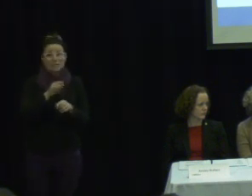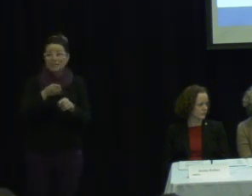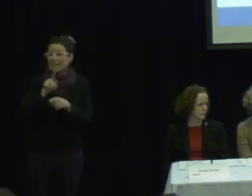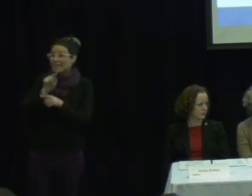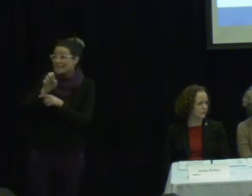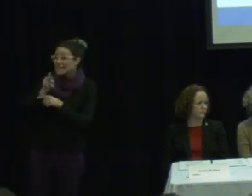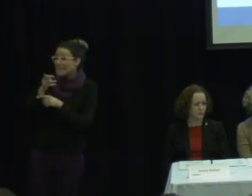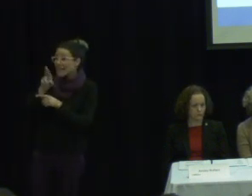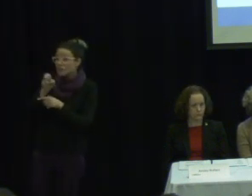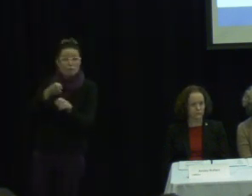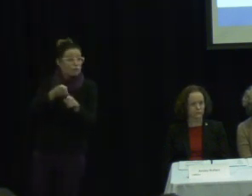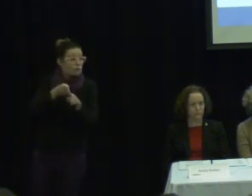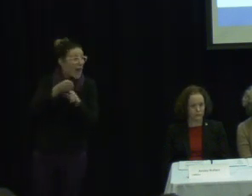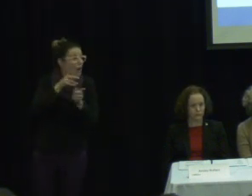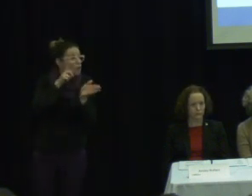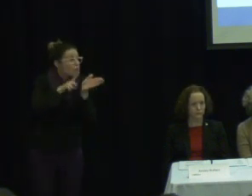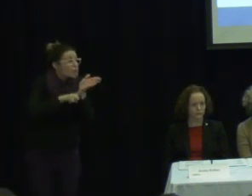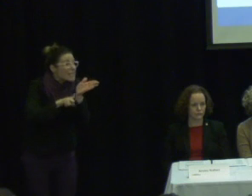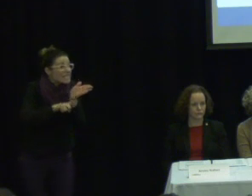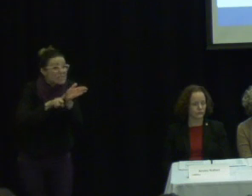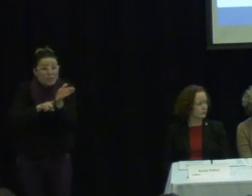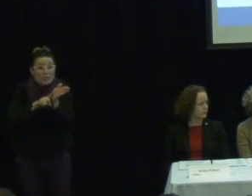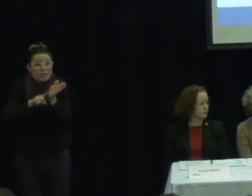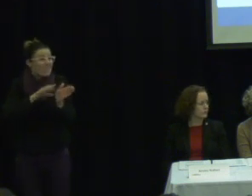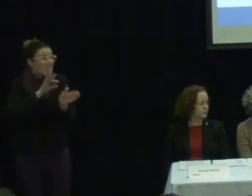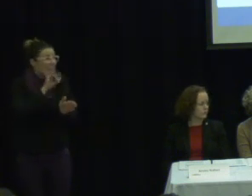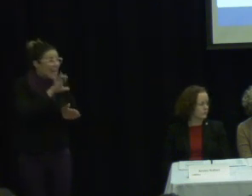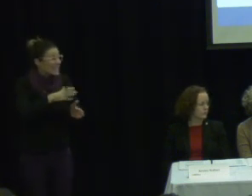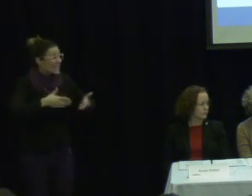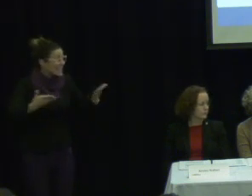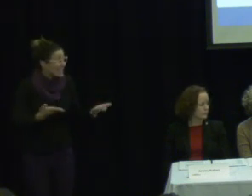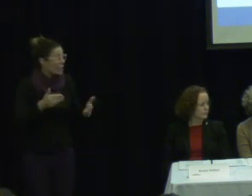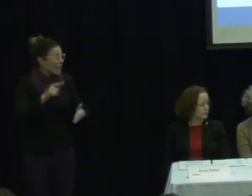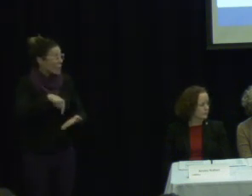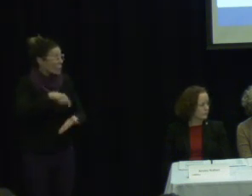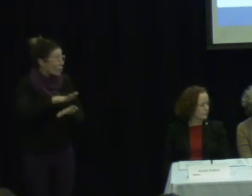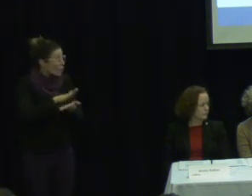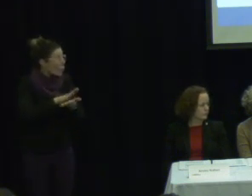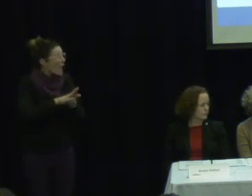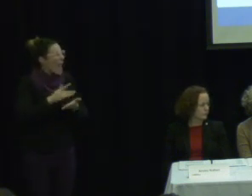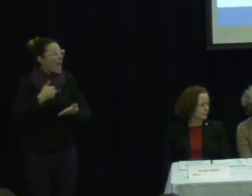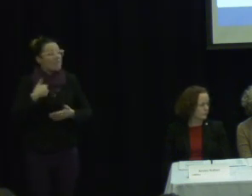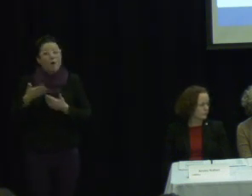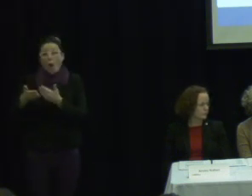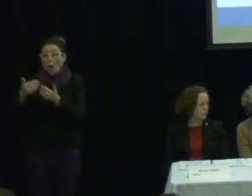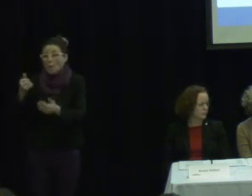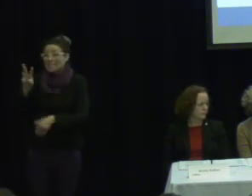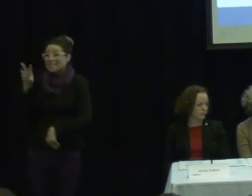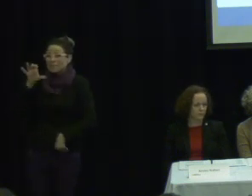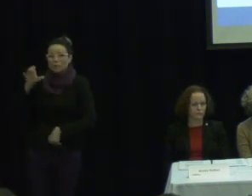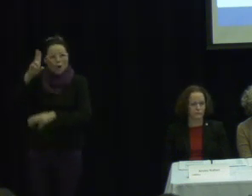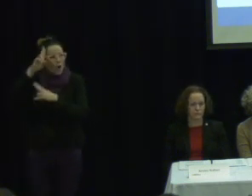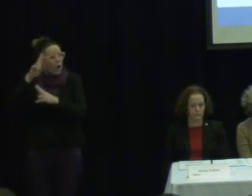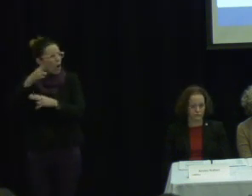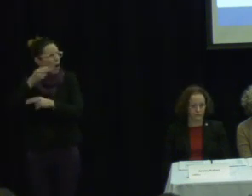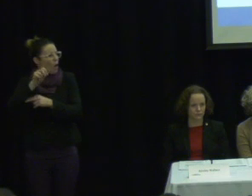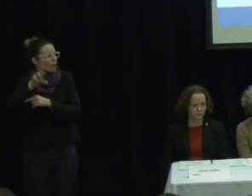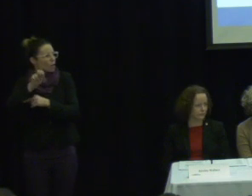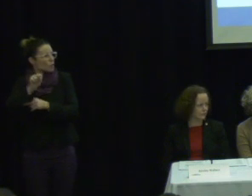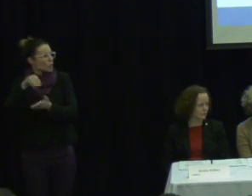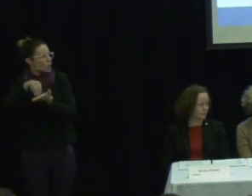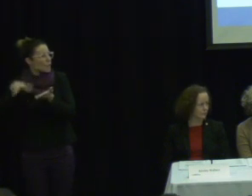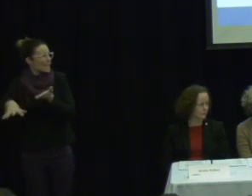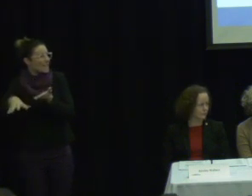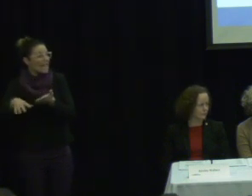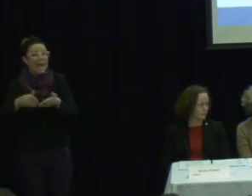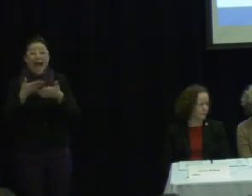school. That we have almost 600, thanks to the work of Rebecca and her team in the honors program, we have almost 600 honor students. Our average grade point